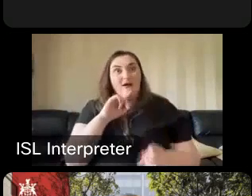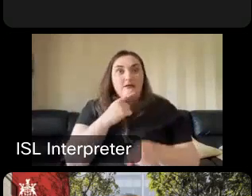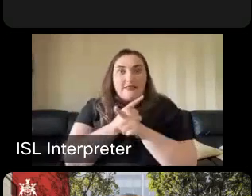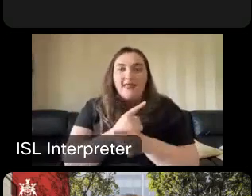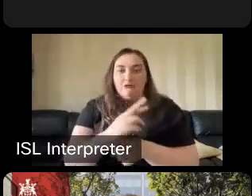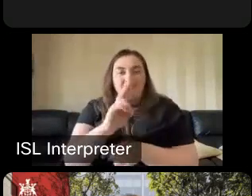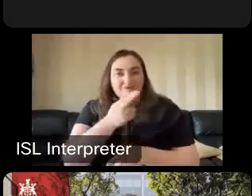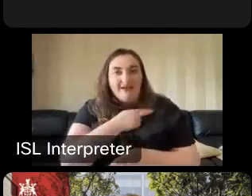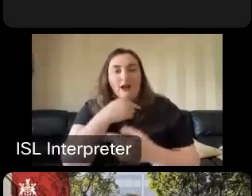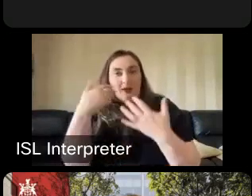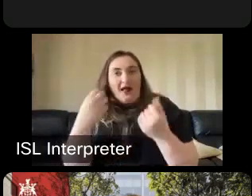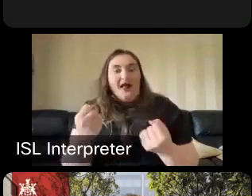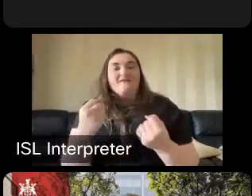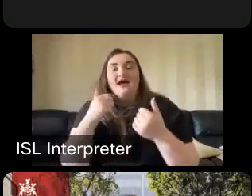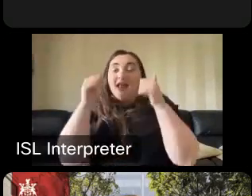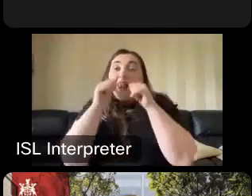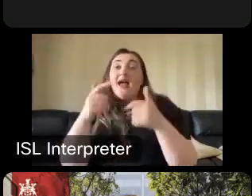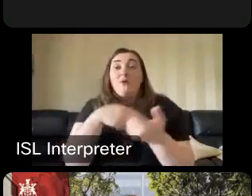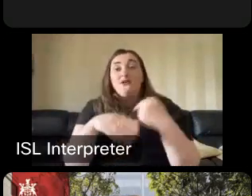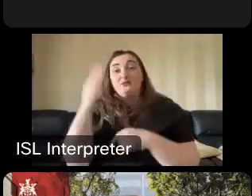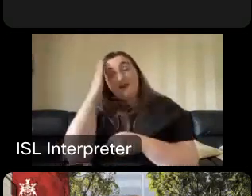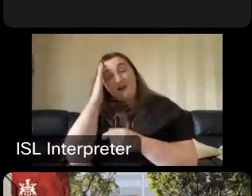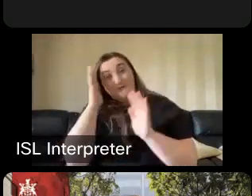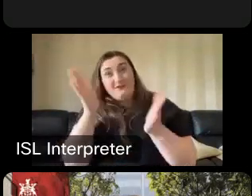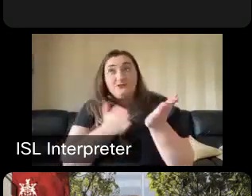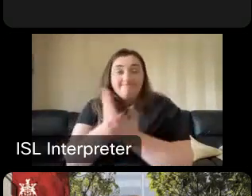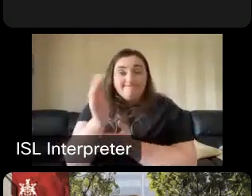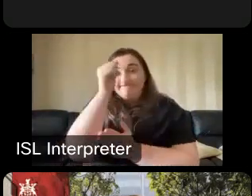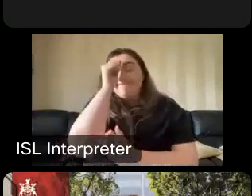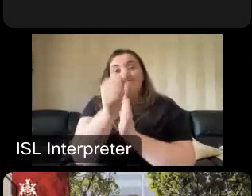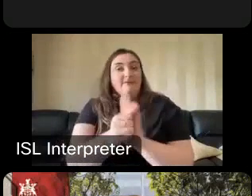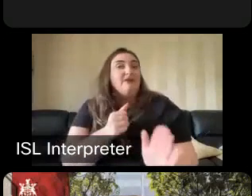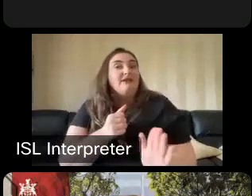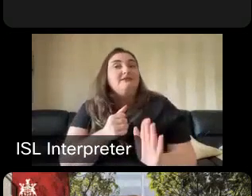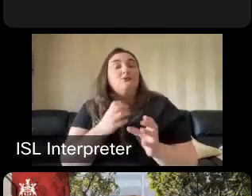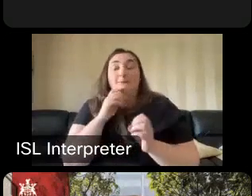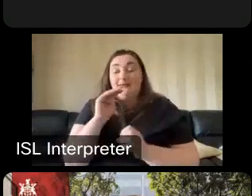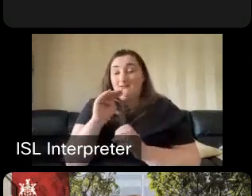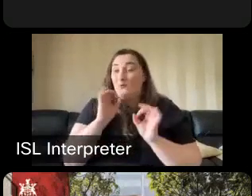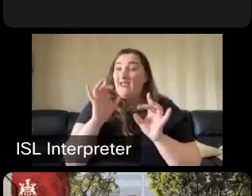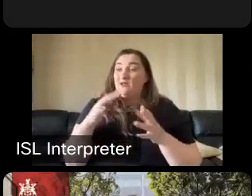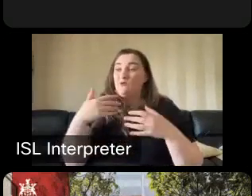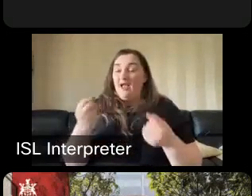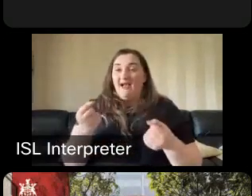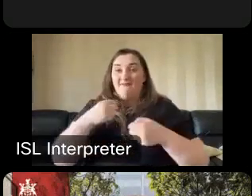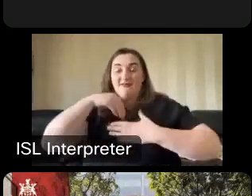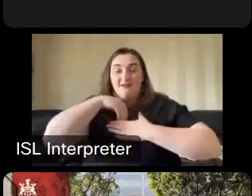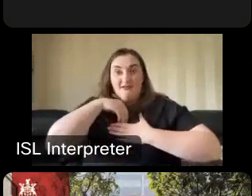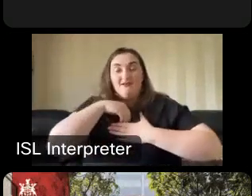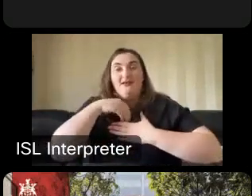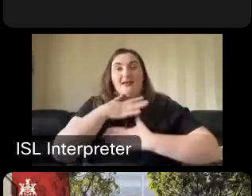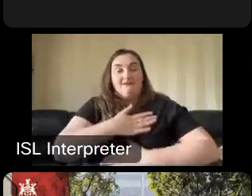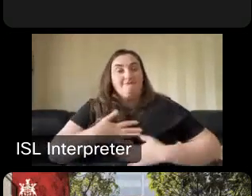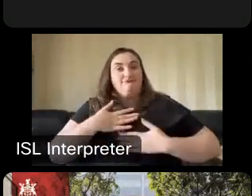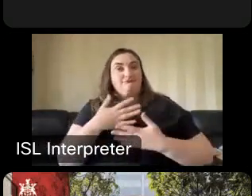and allowing us to acknowledge what we've been through and experience, that it's okay to have it and to experience